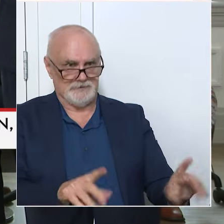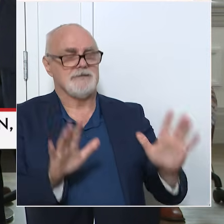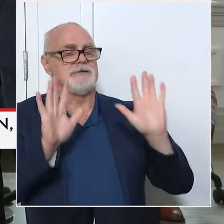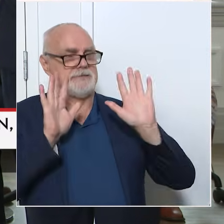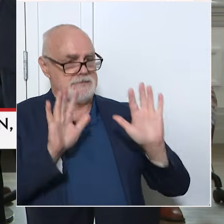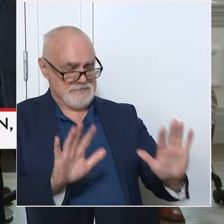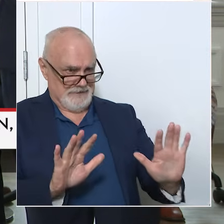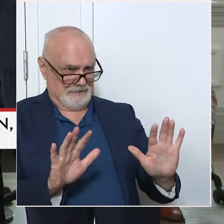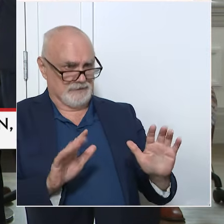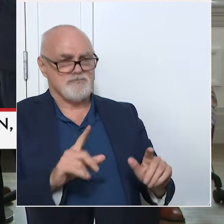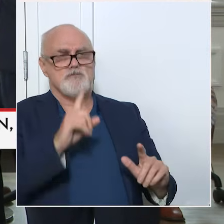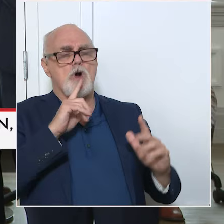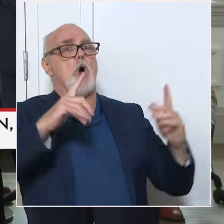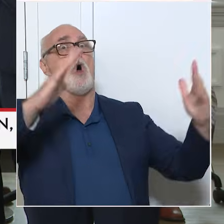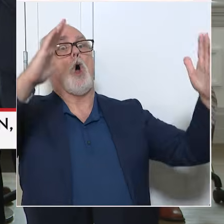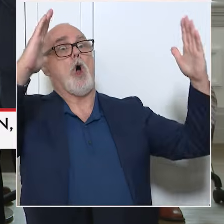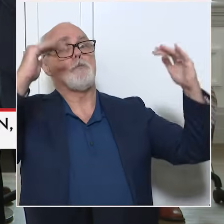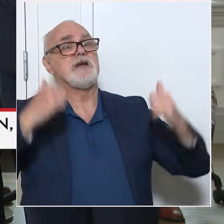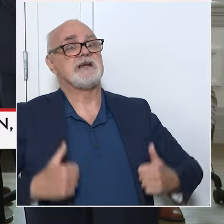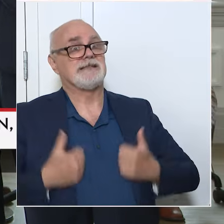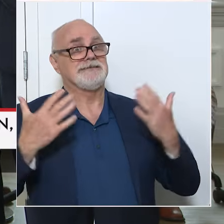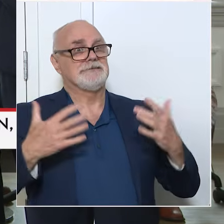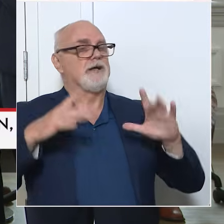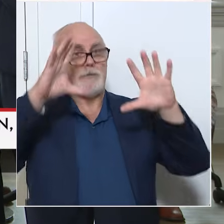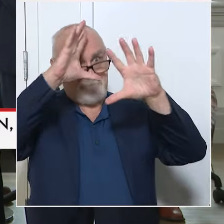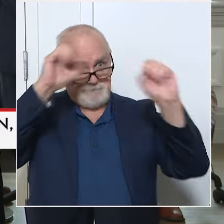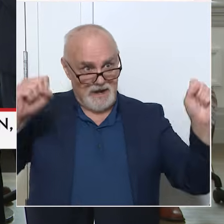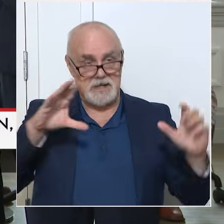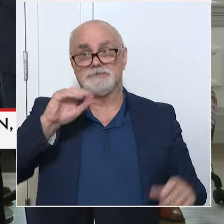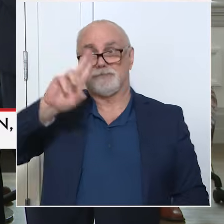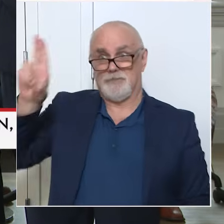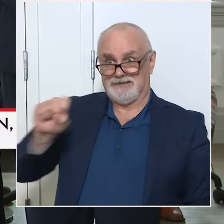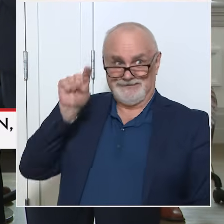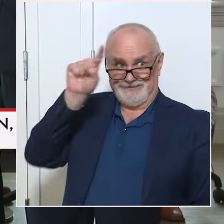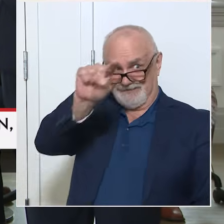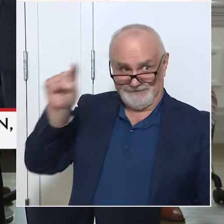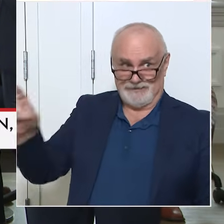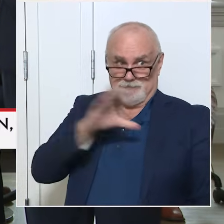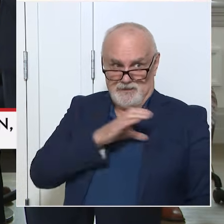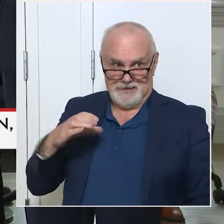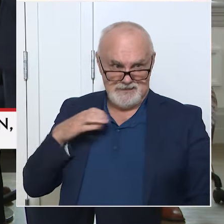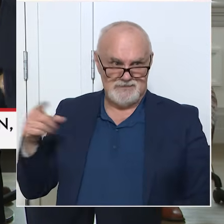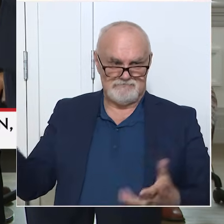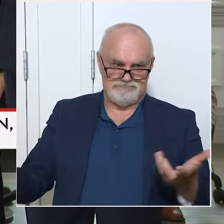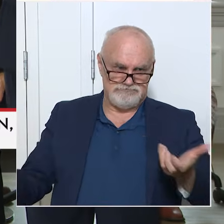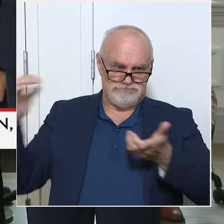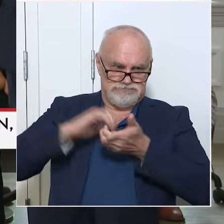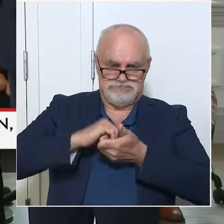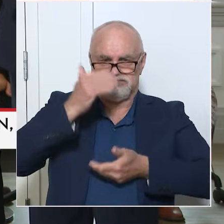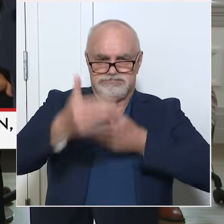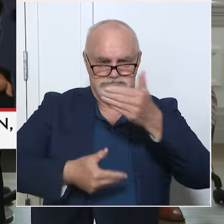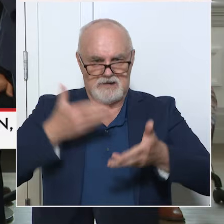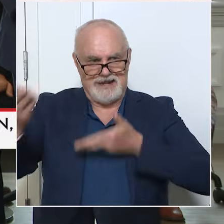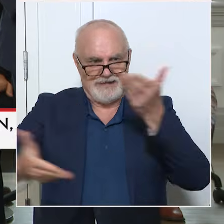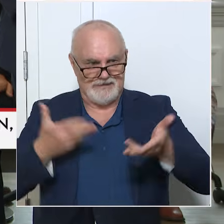certainly hope that the president and the Congress can focus on their work.